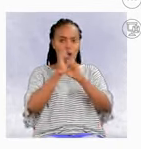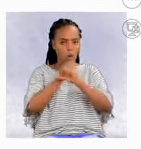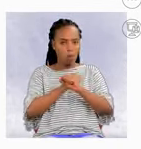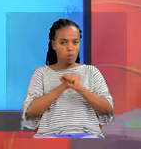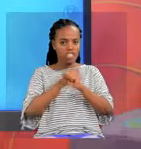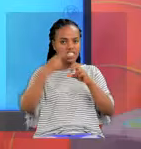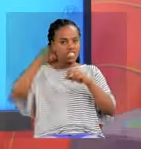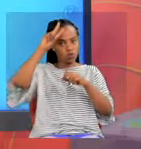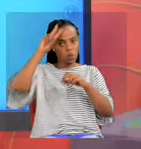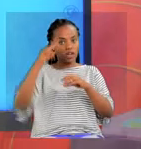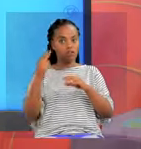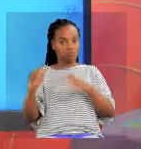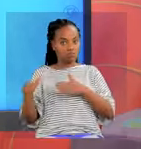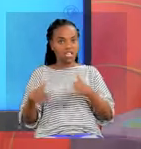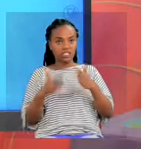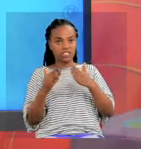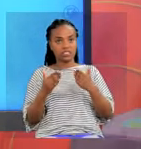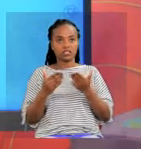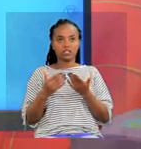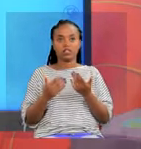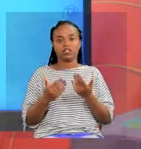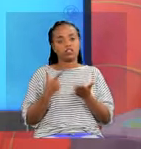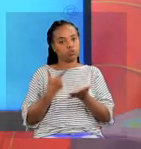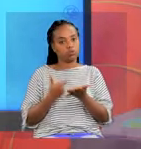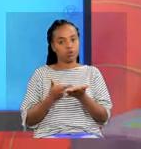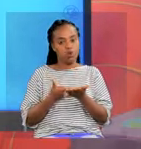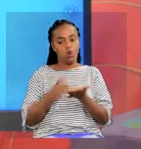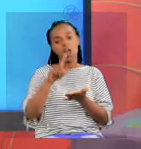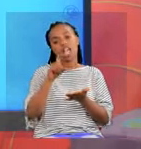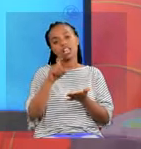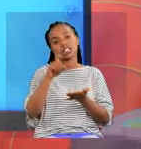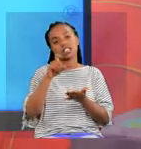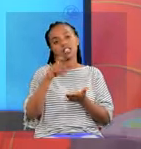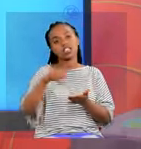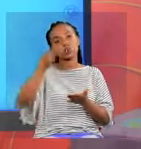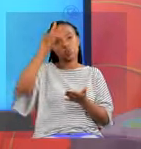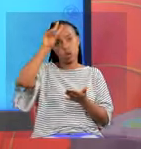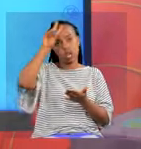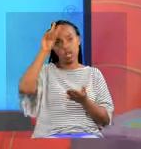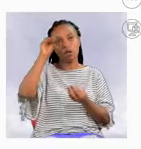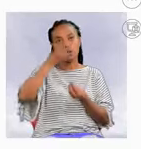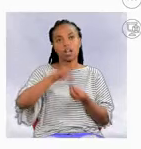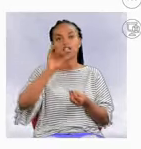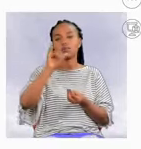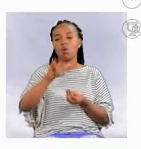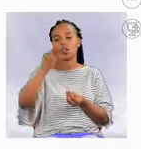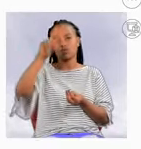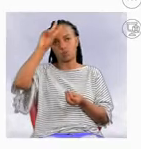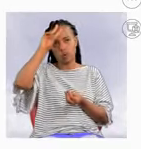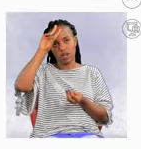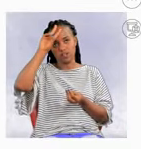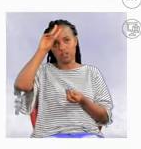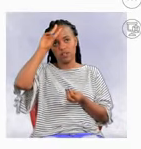So, here you have this one, x squared plus y squared